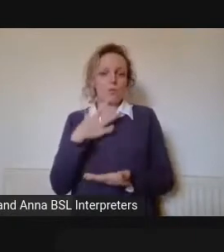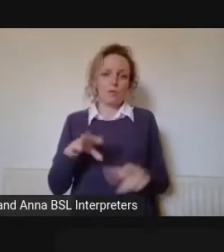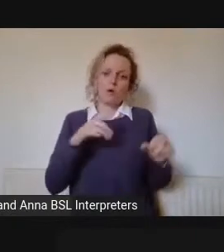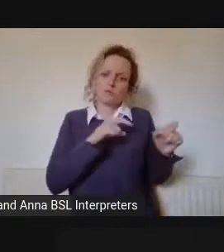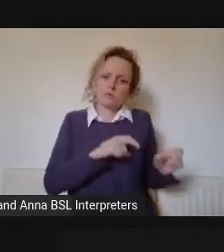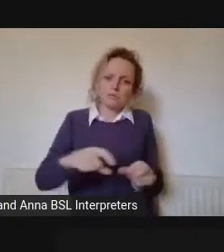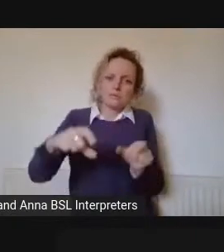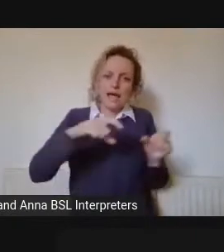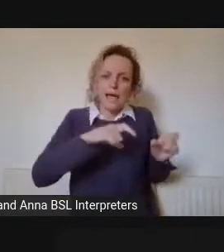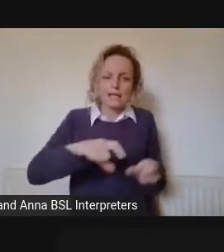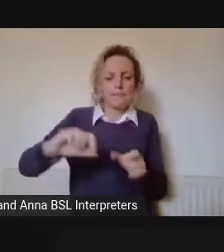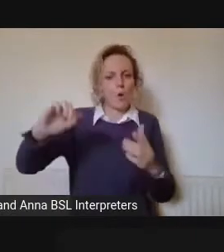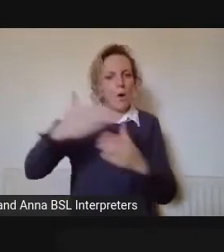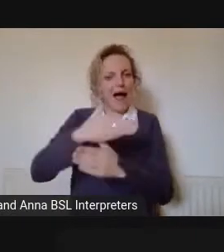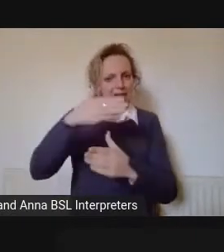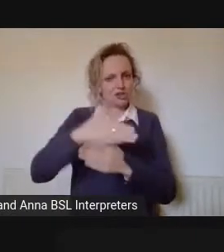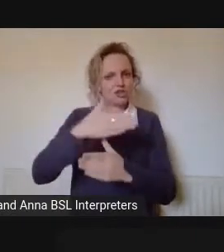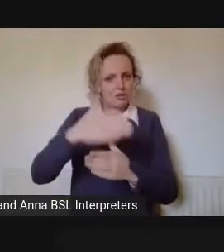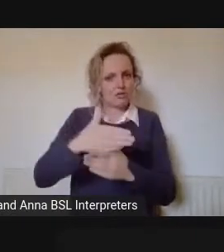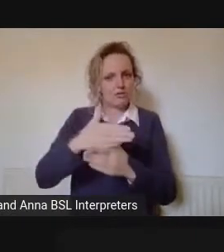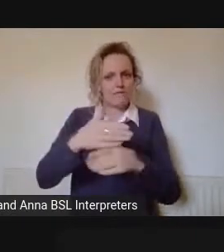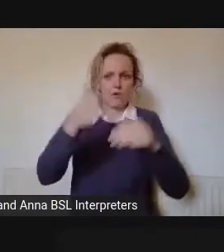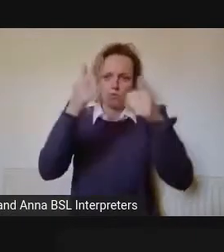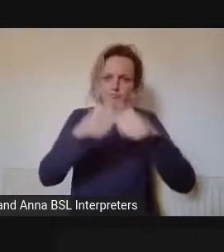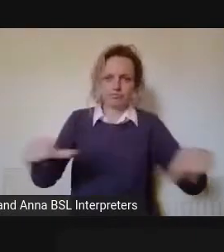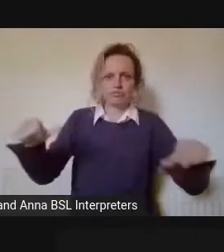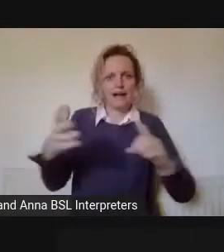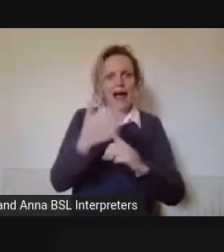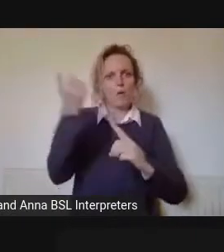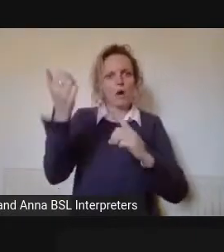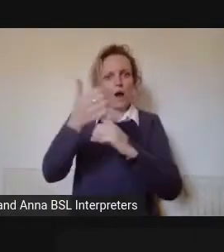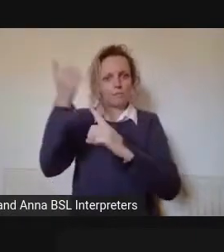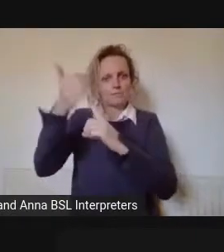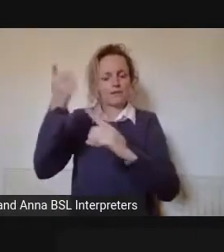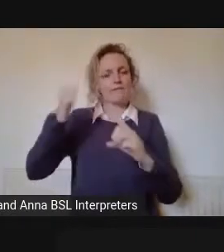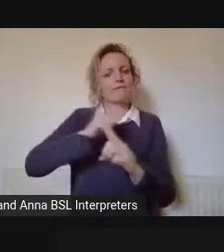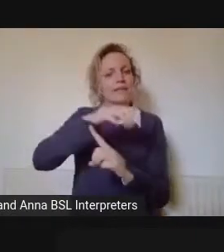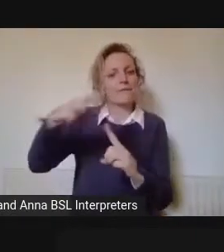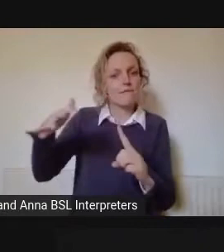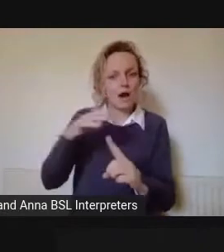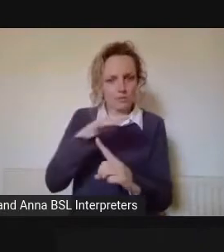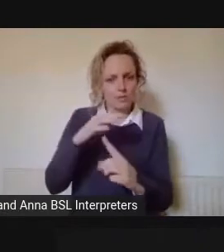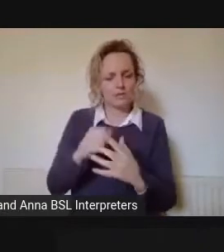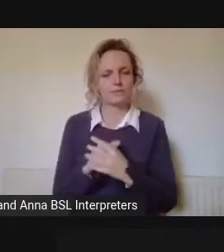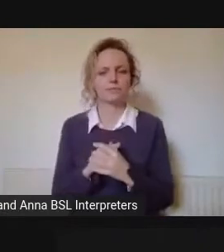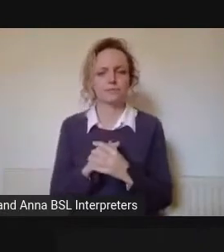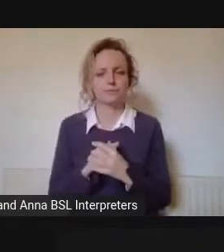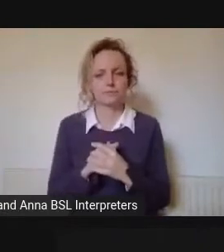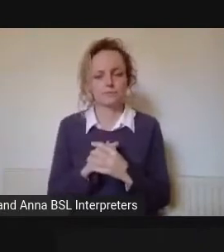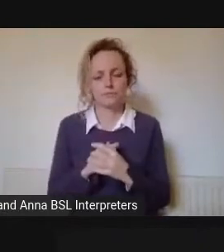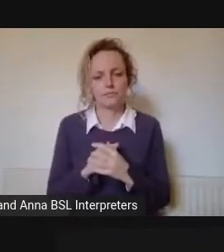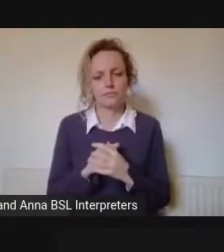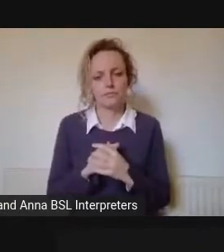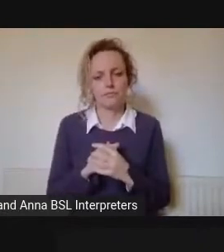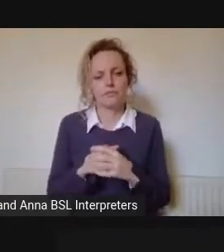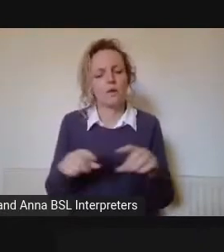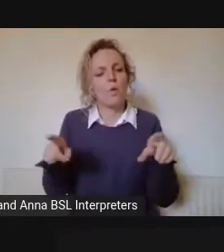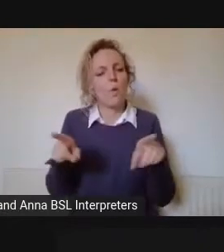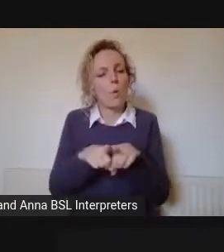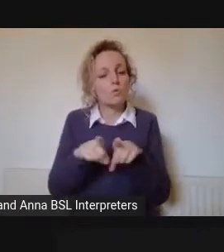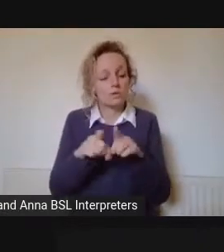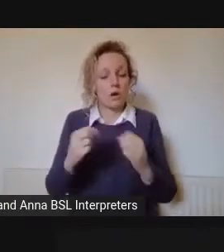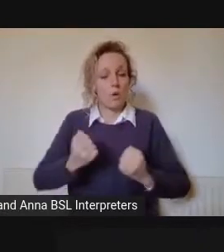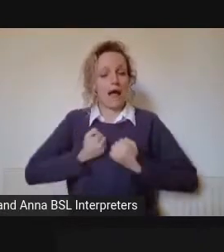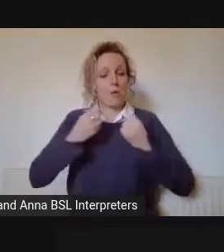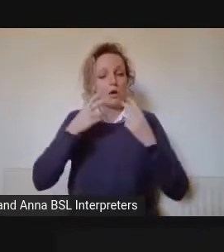the environment. And of course, they wanted to be affiliated with the UN brand. And what the other thing what we found is that this